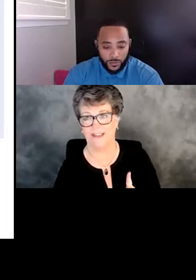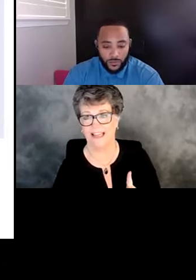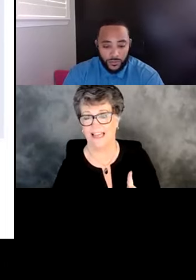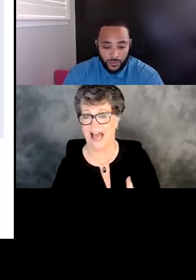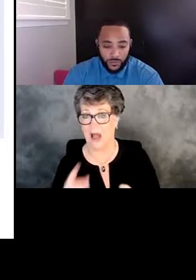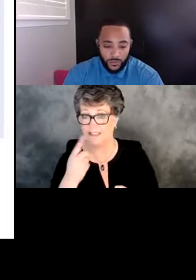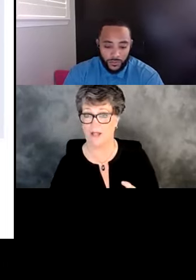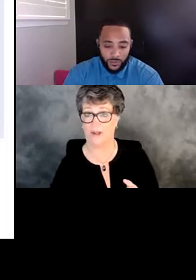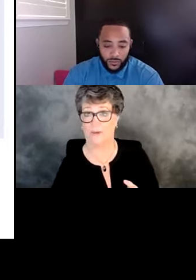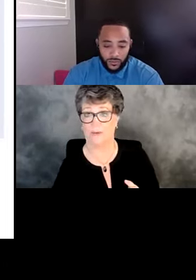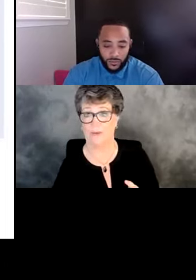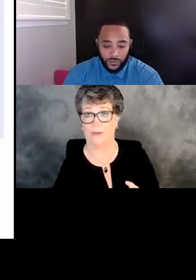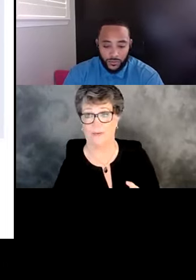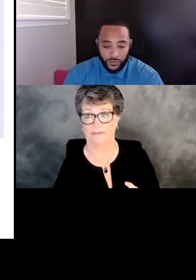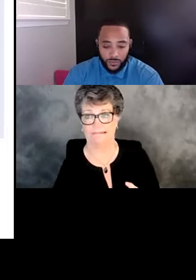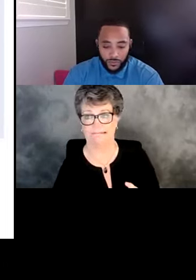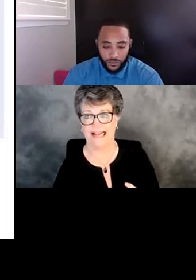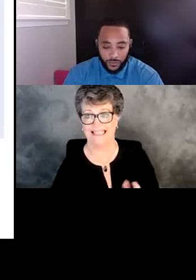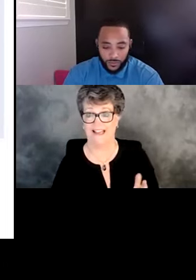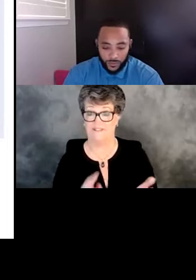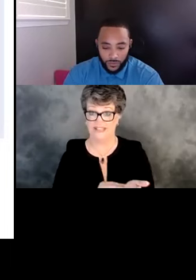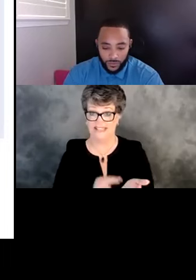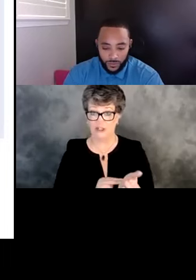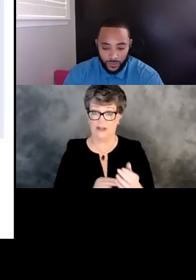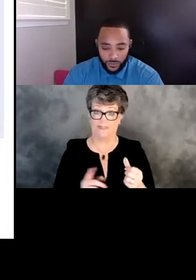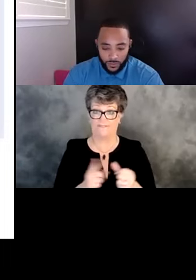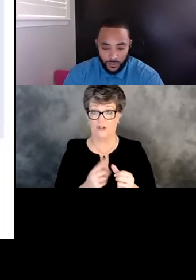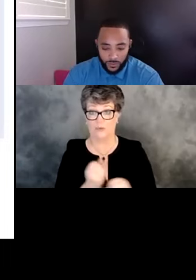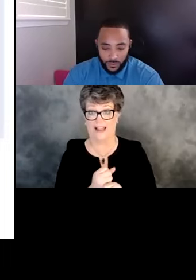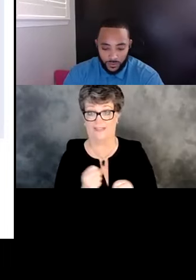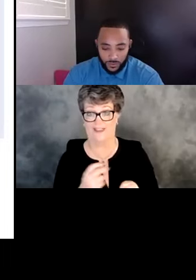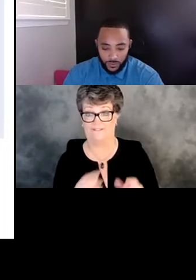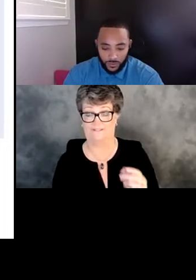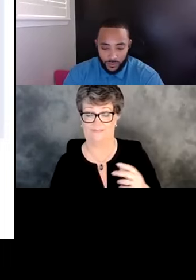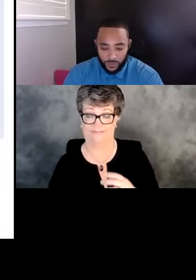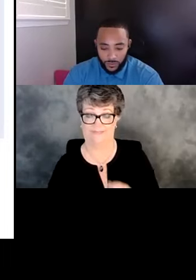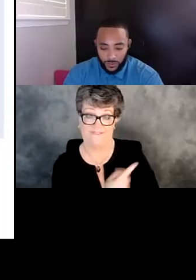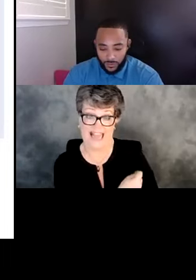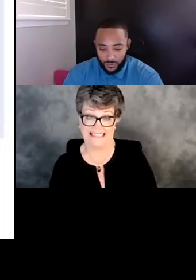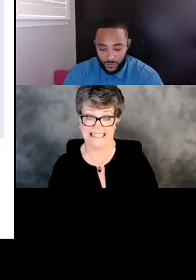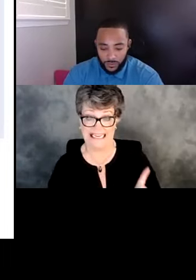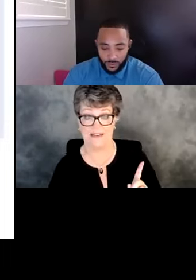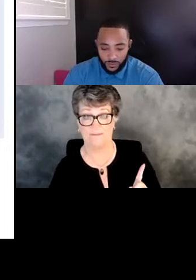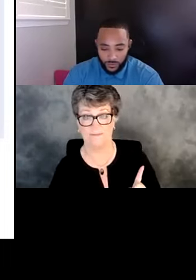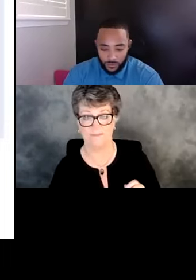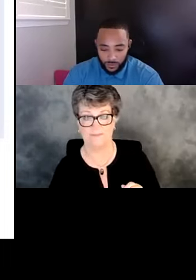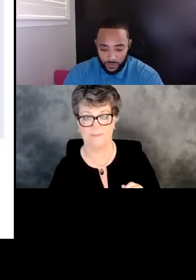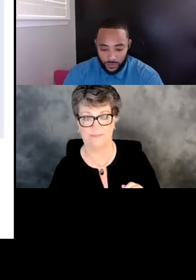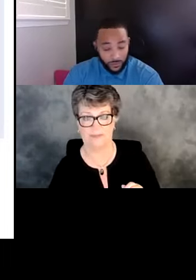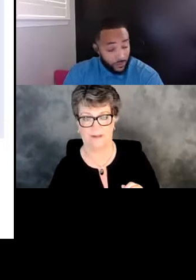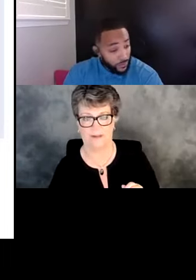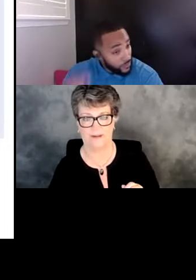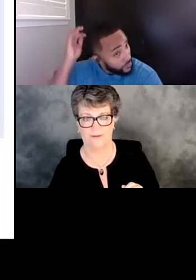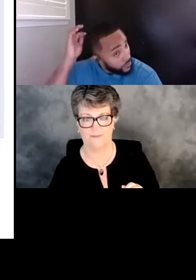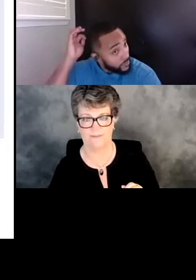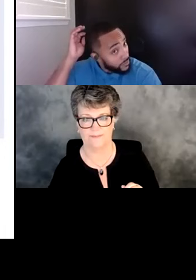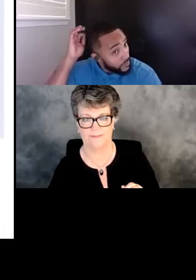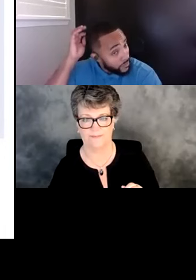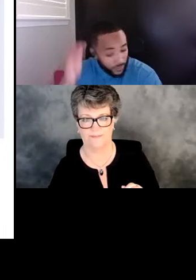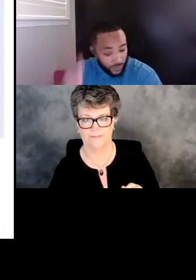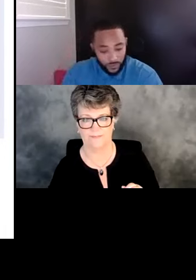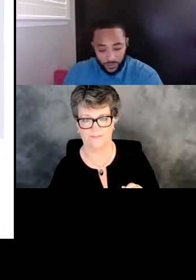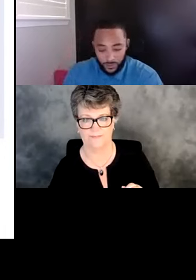who was one of the first to get this vaccine, I keep telling my patients, your doctors were your guinea pigs. Like, you guys are not guinea pigs. It